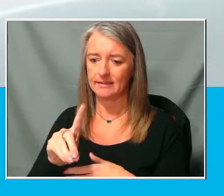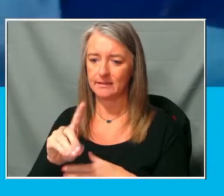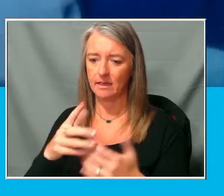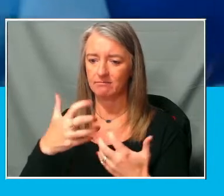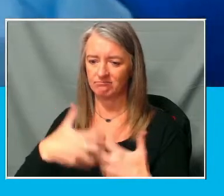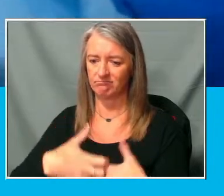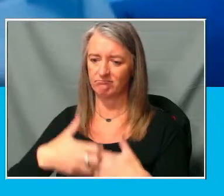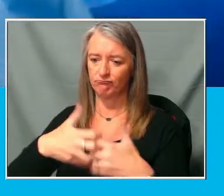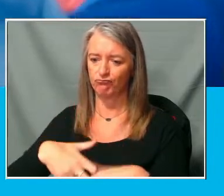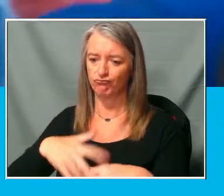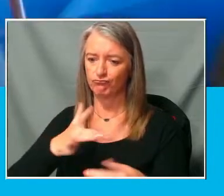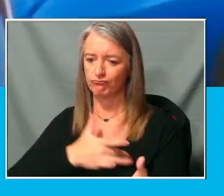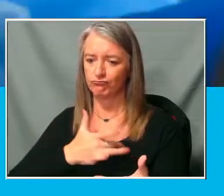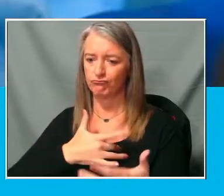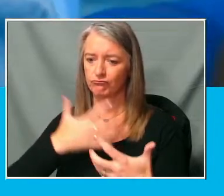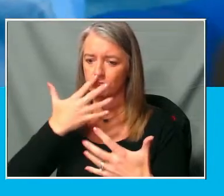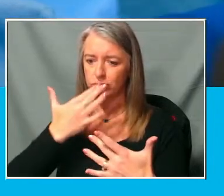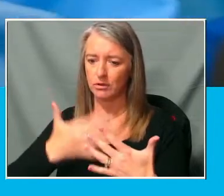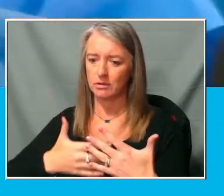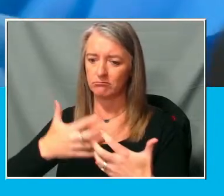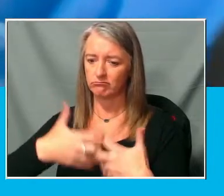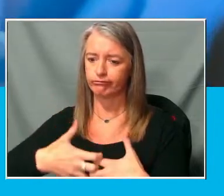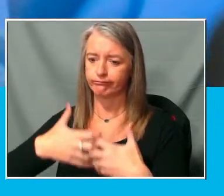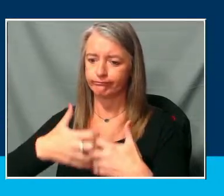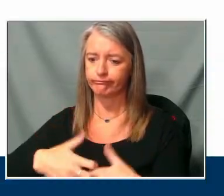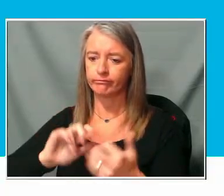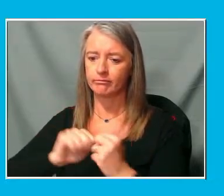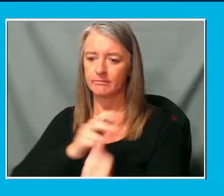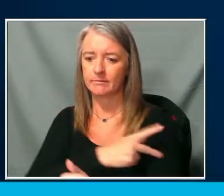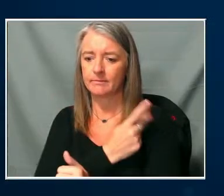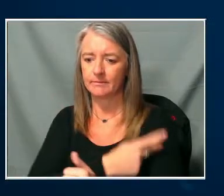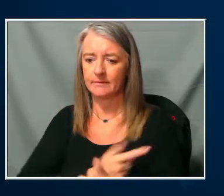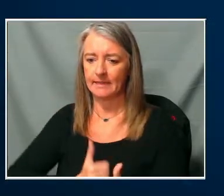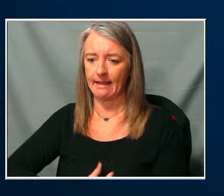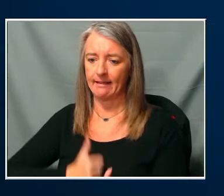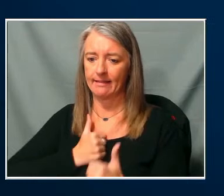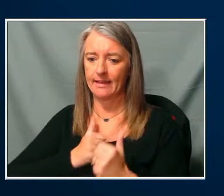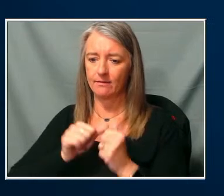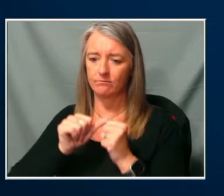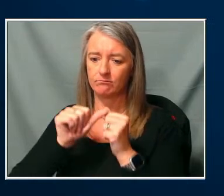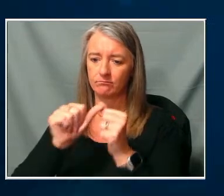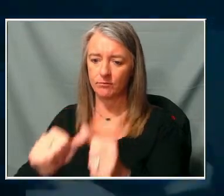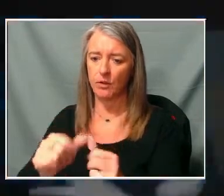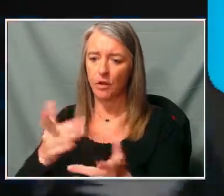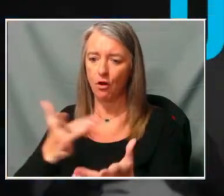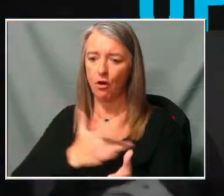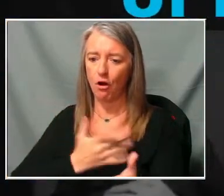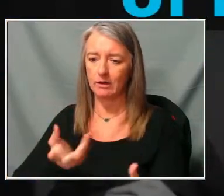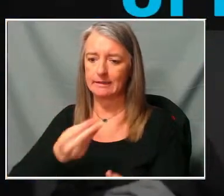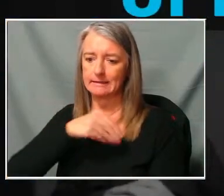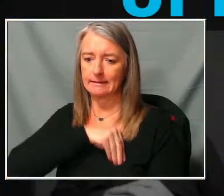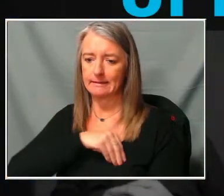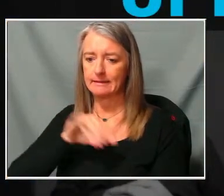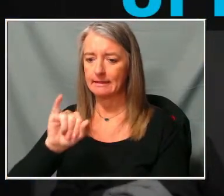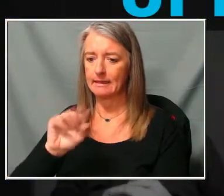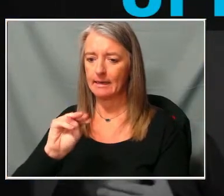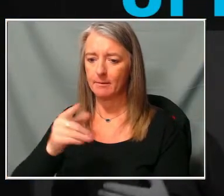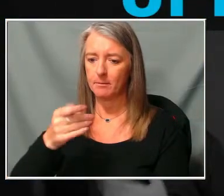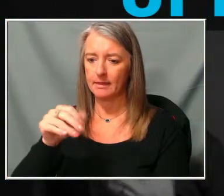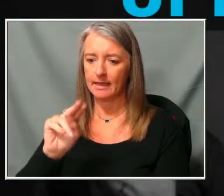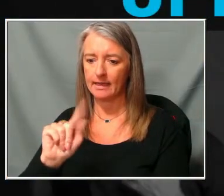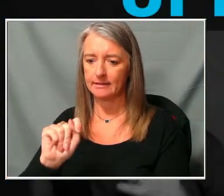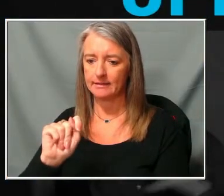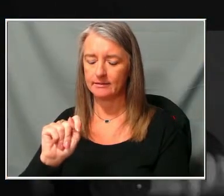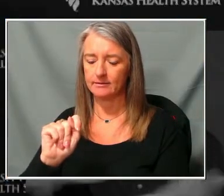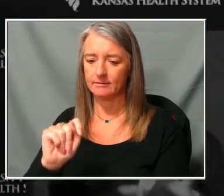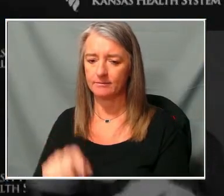your heart, and the first ever look at how patients can live for years with a heart implant. Subscribe to our Morning